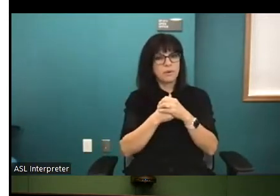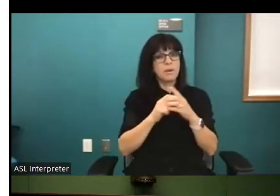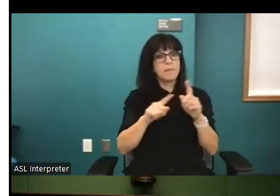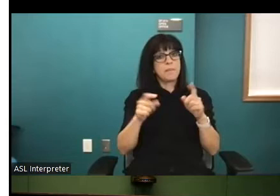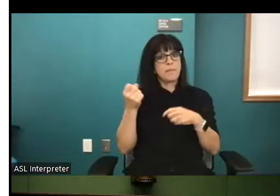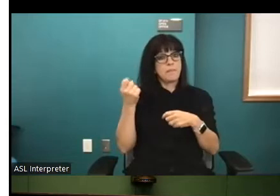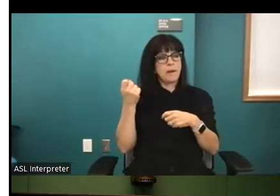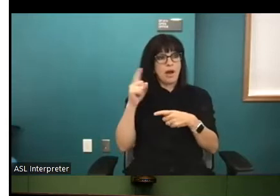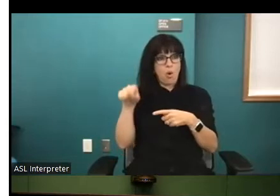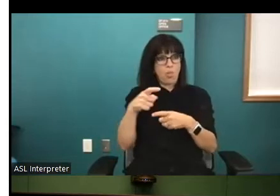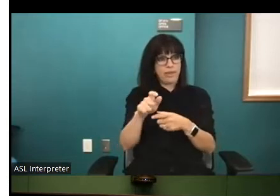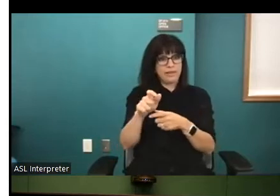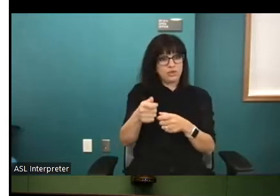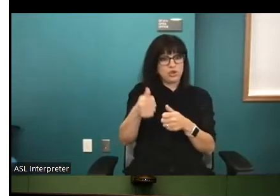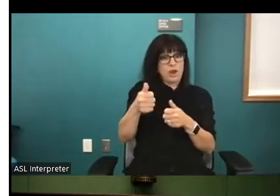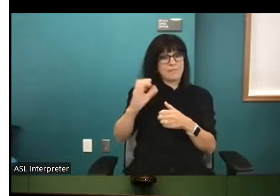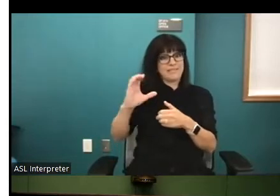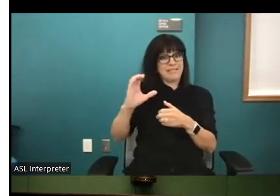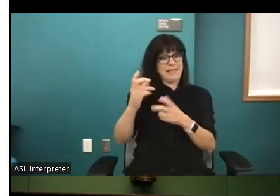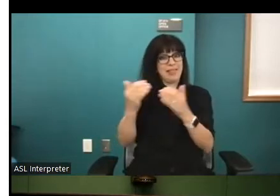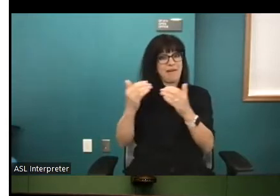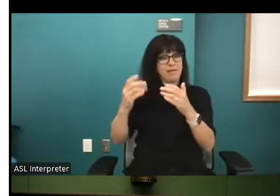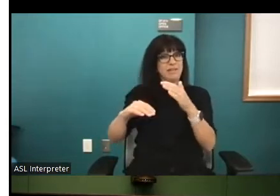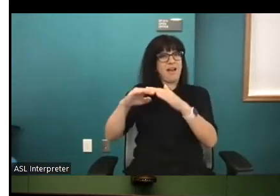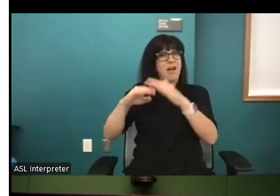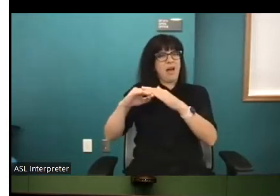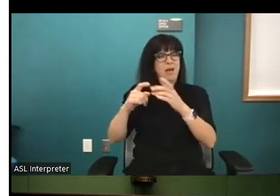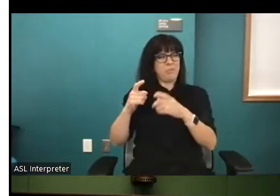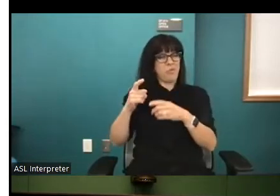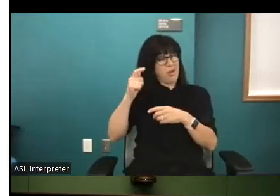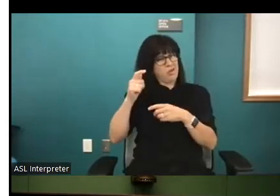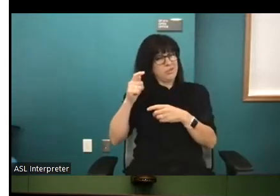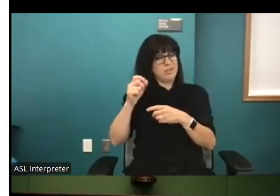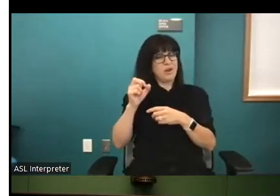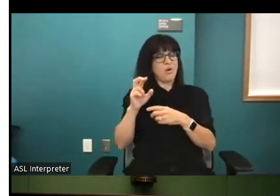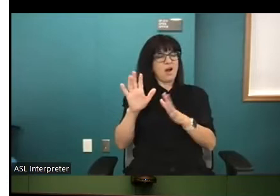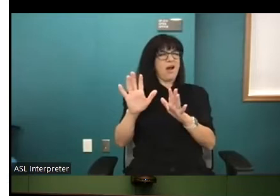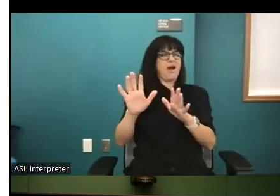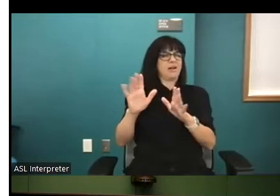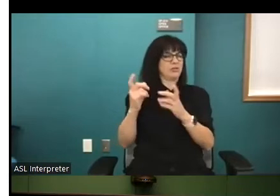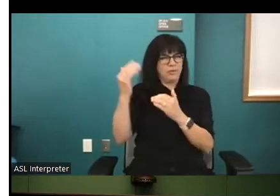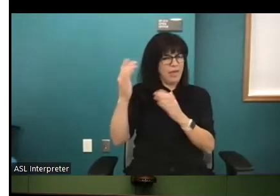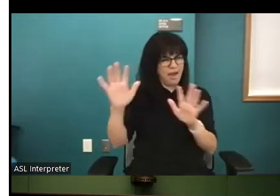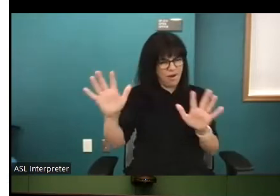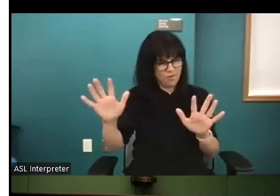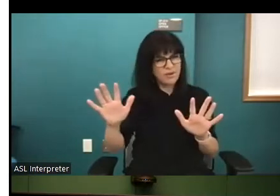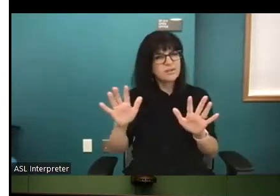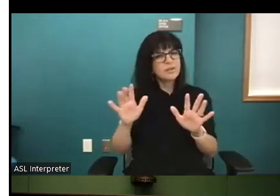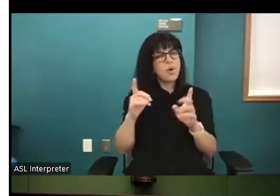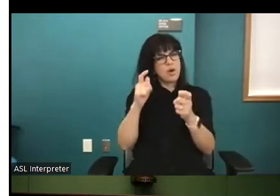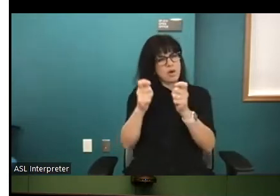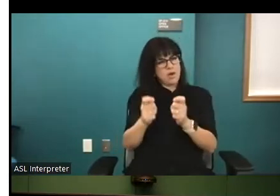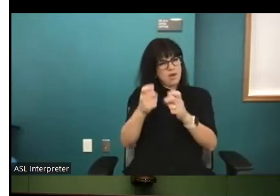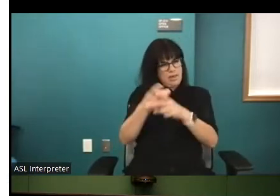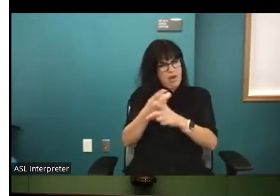However, you can only turn your C levels up to a certain point before that person starts twitching or starts going, too loud, right? So